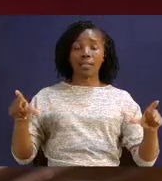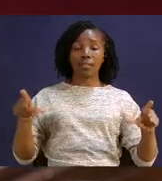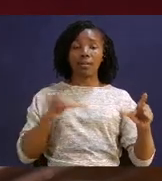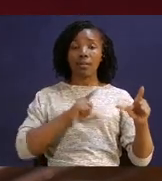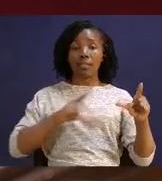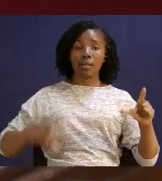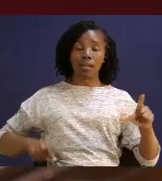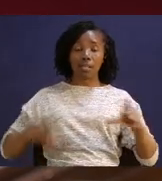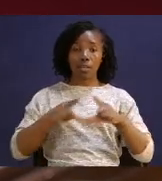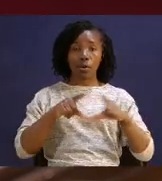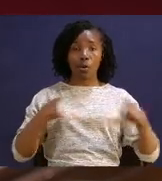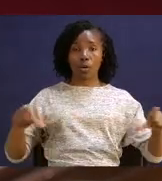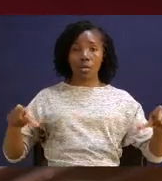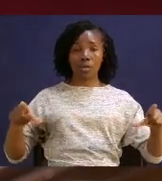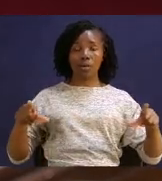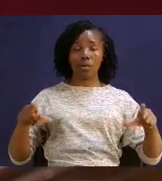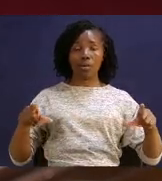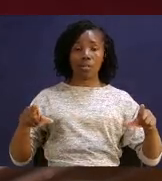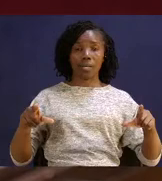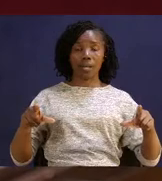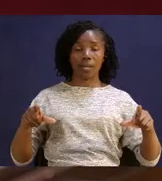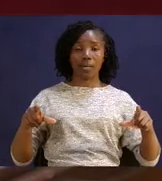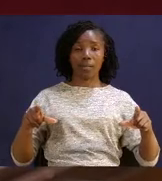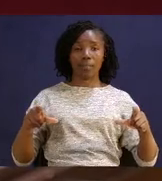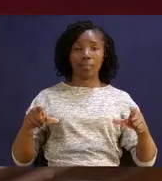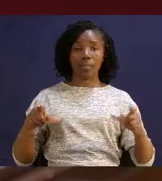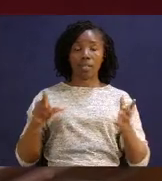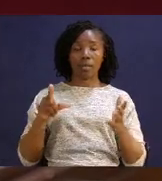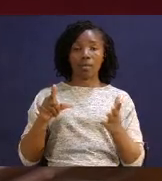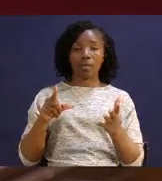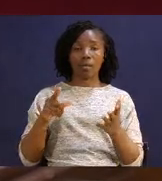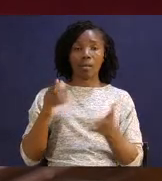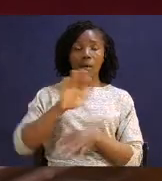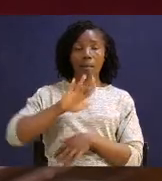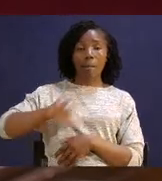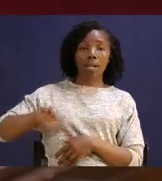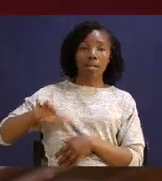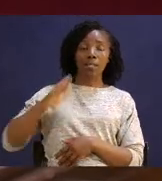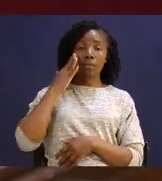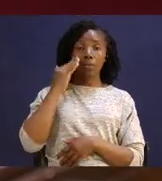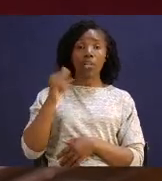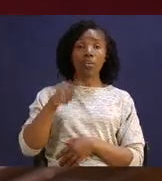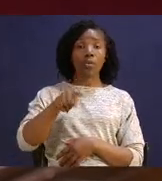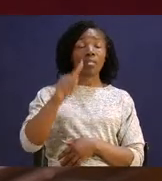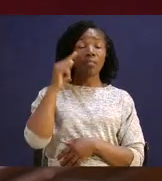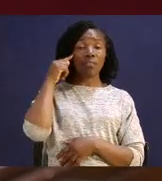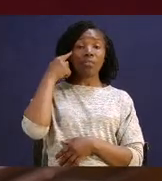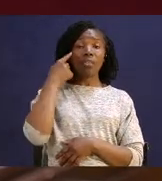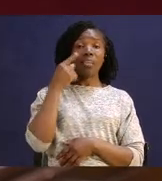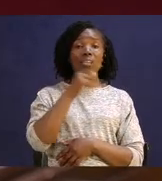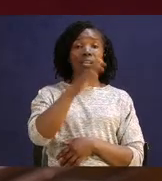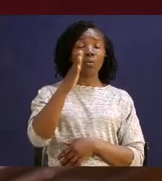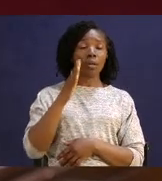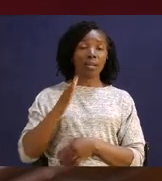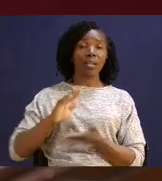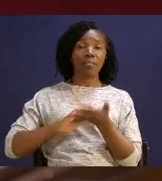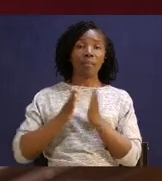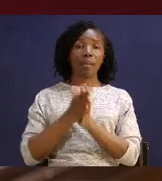arrears. Now, do you know why you have arrears? Because you have never seen yourself as a landlord.